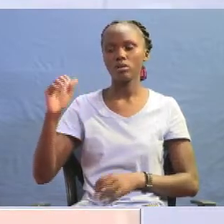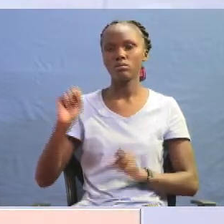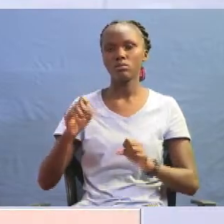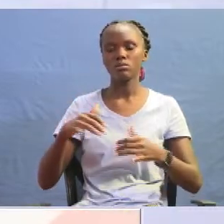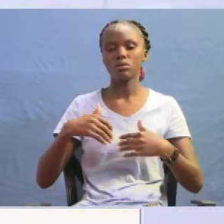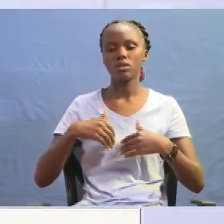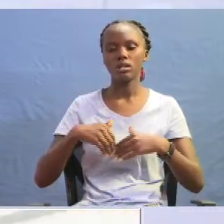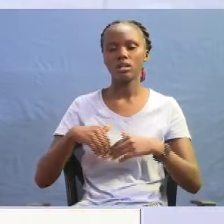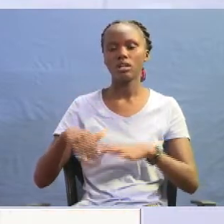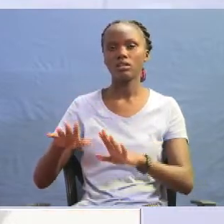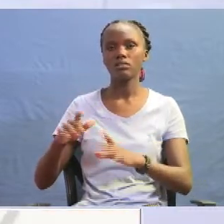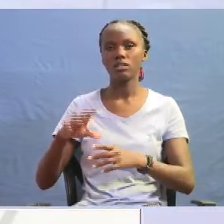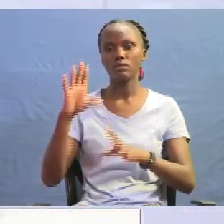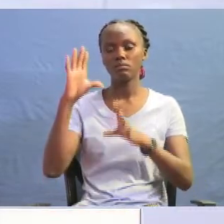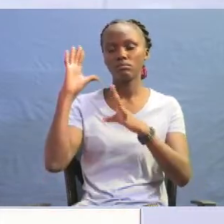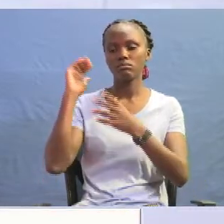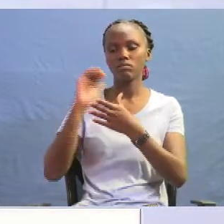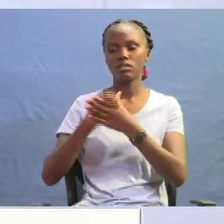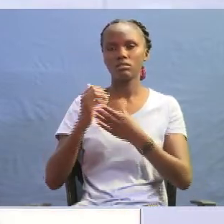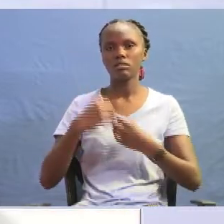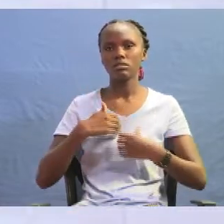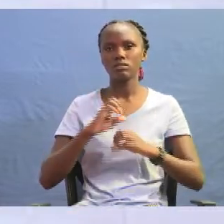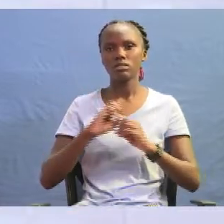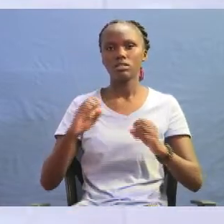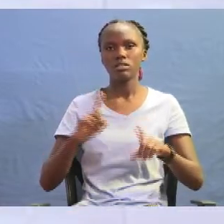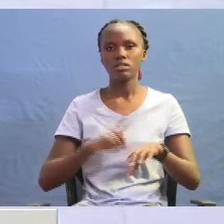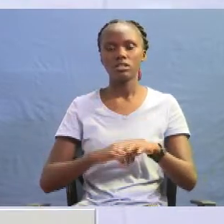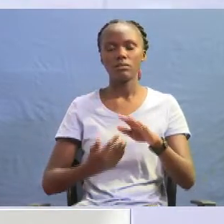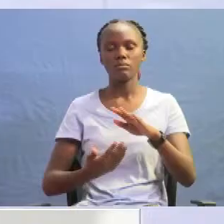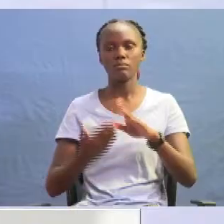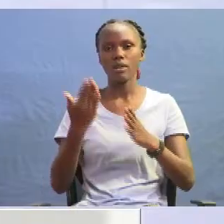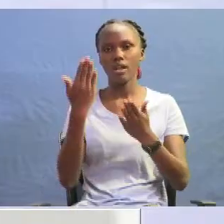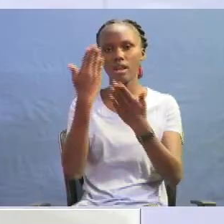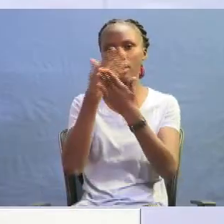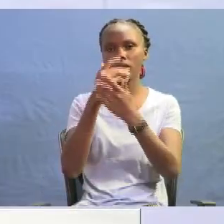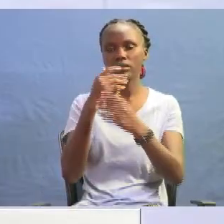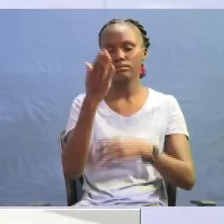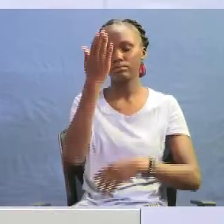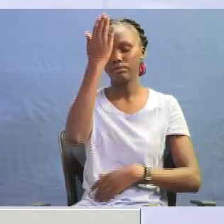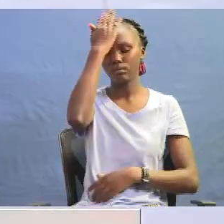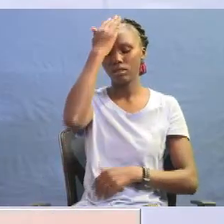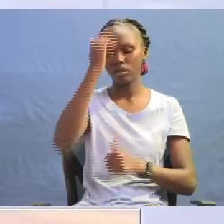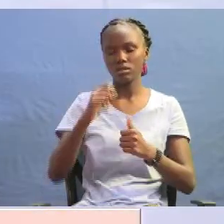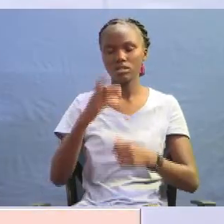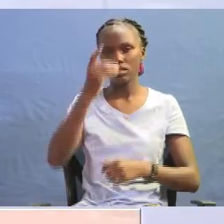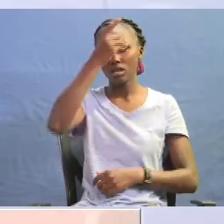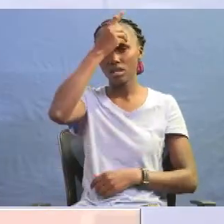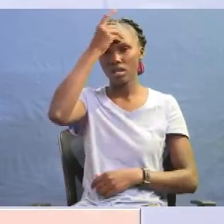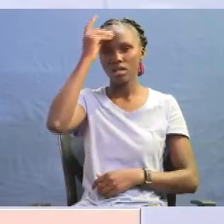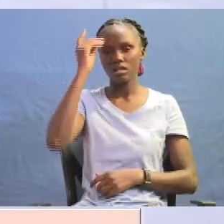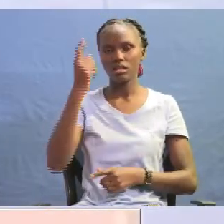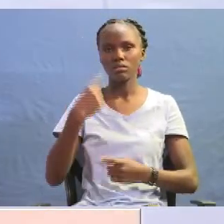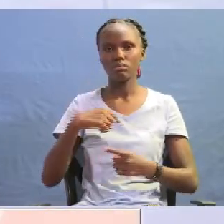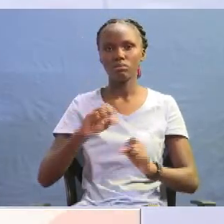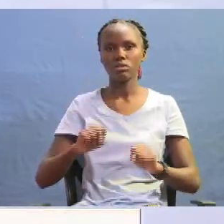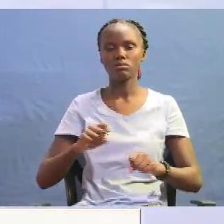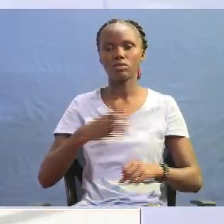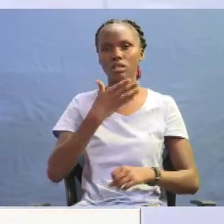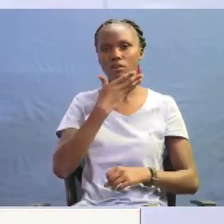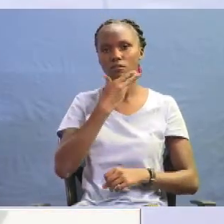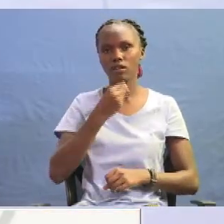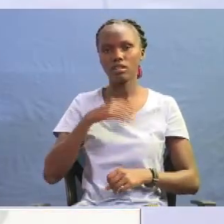left in disbelief on Monday night after a man confirmed as Dennis Michael Denge brutally killed